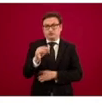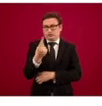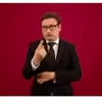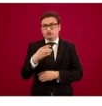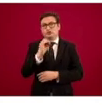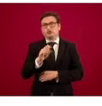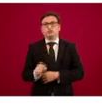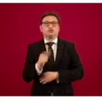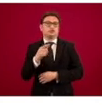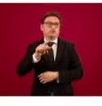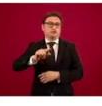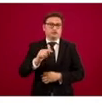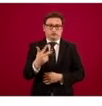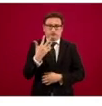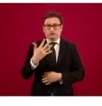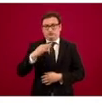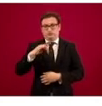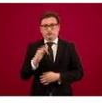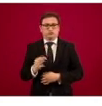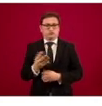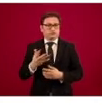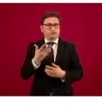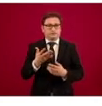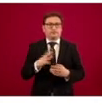there's variation among states that goes from